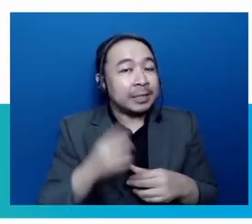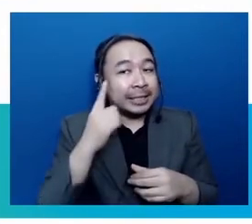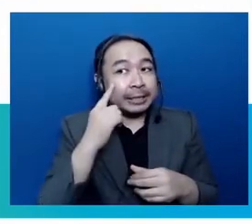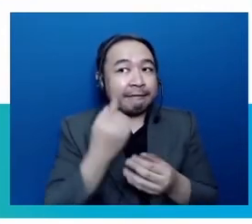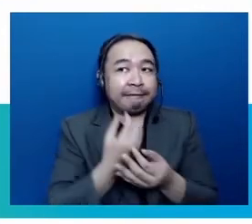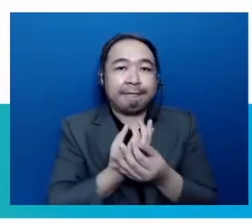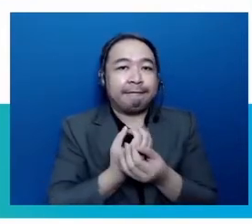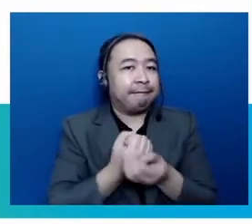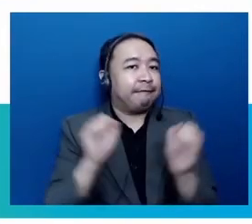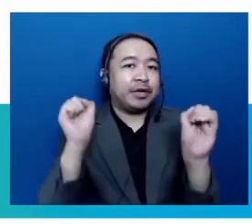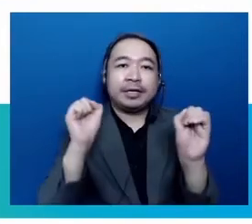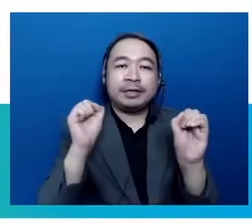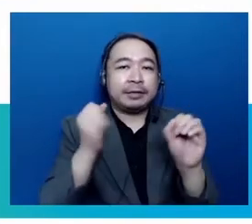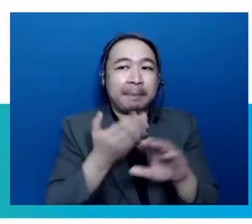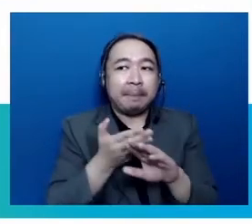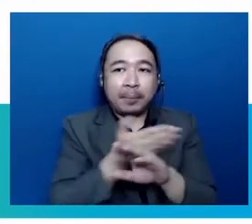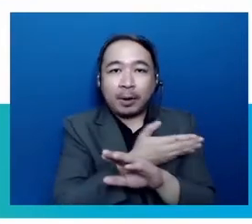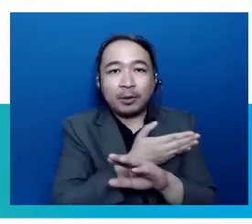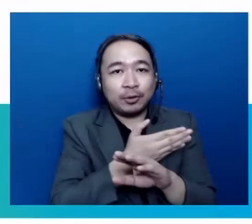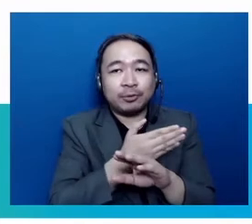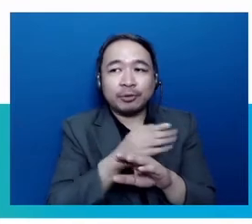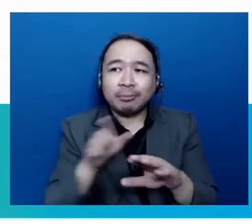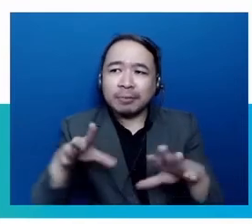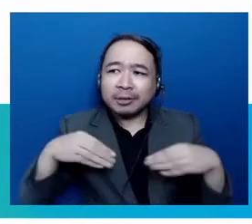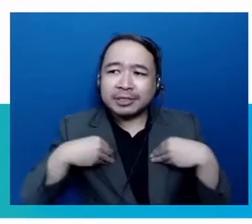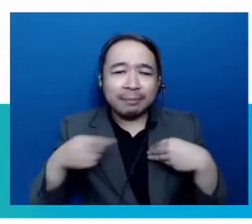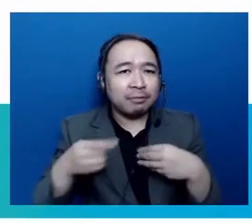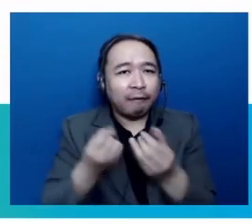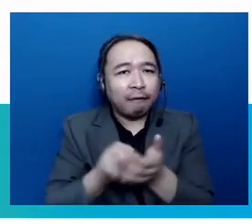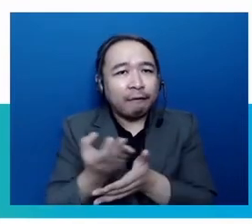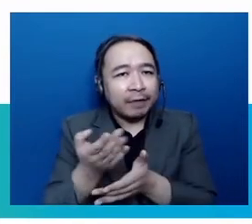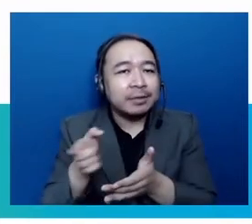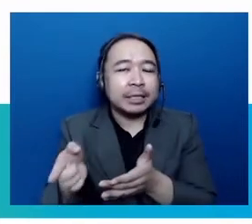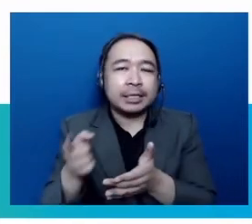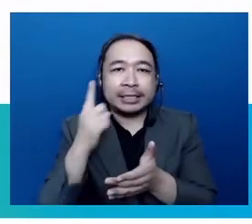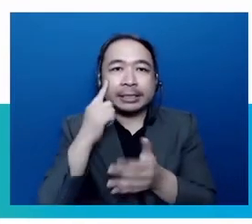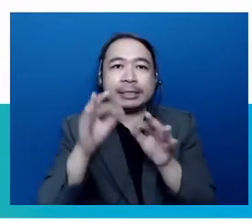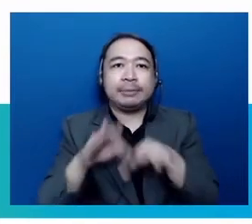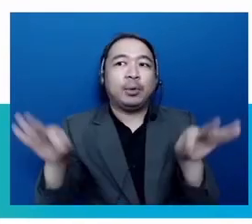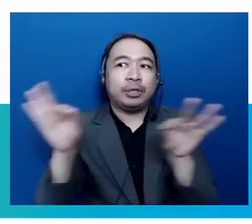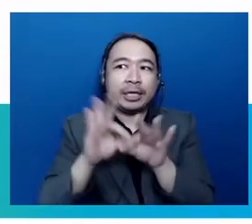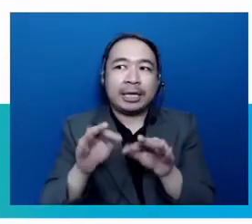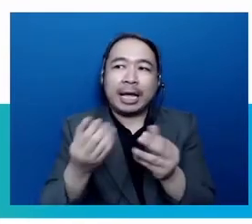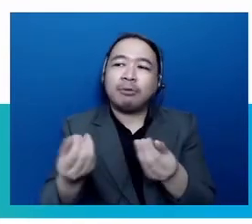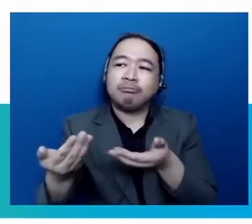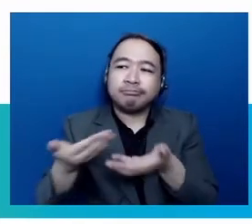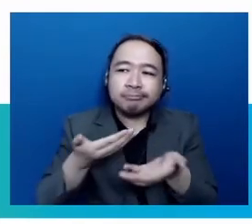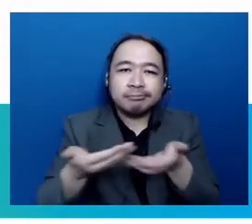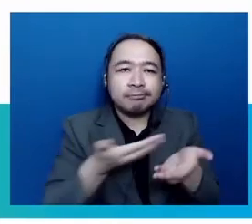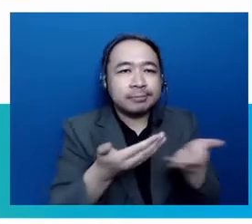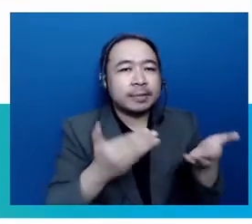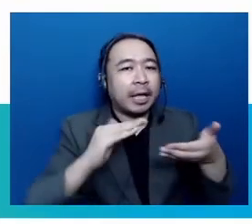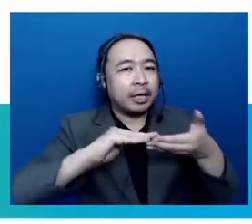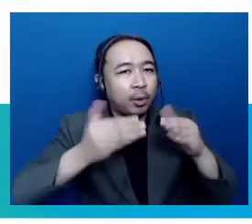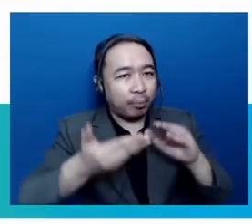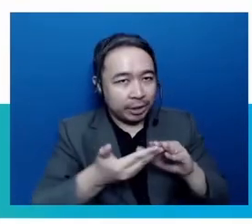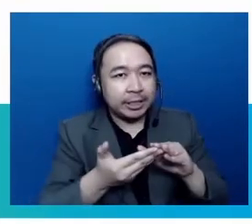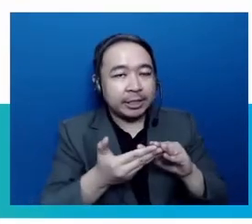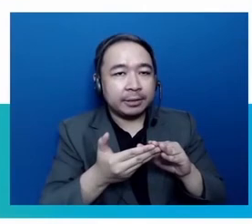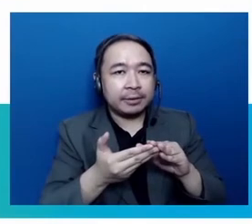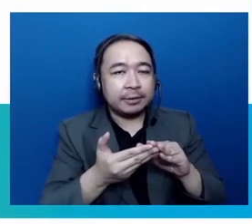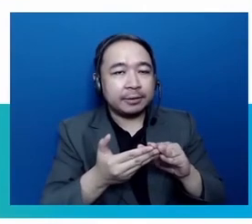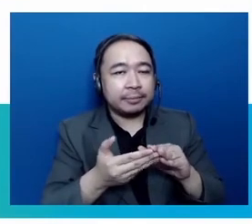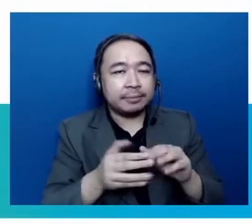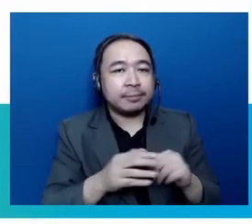very critical as part of engaging communities in ensuring that they